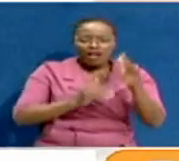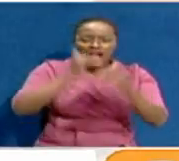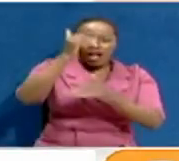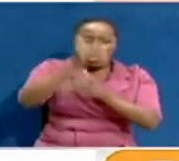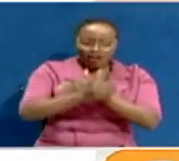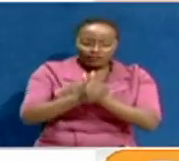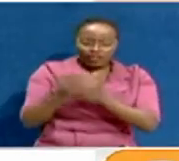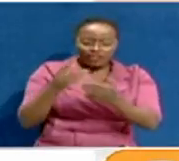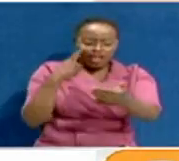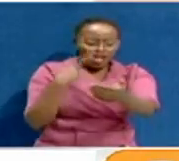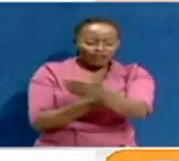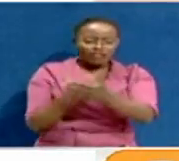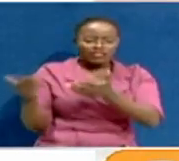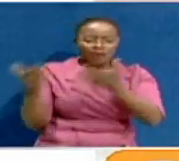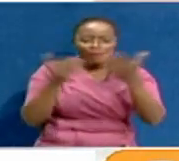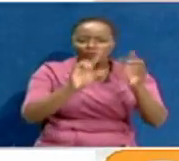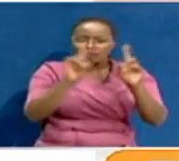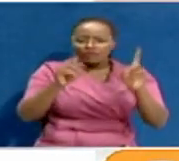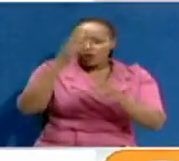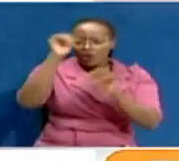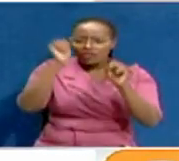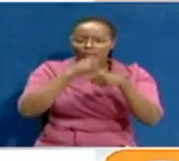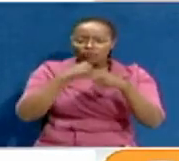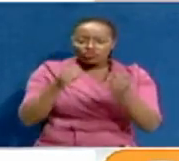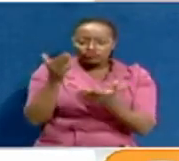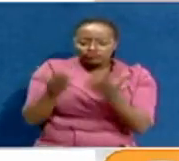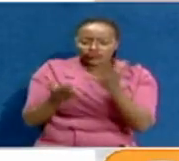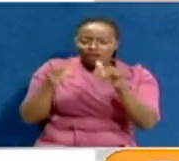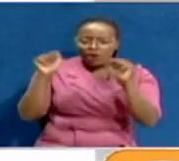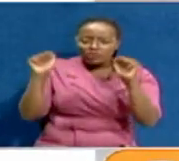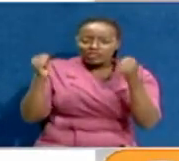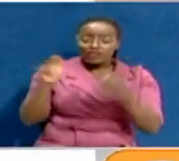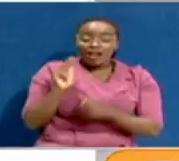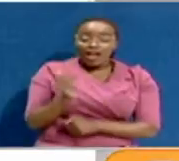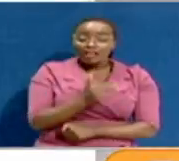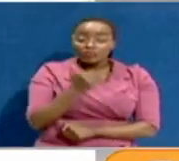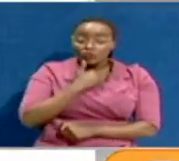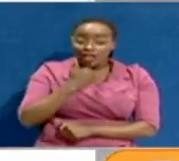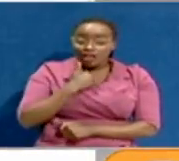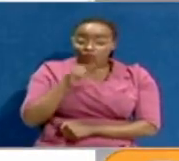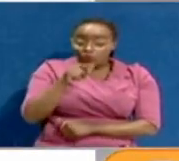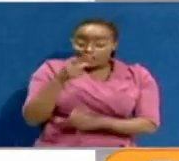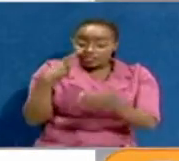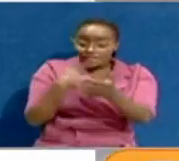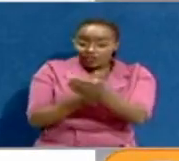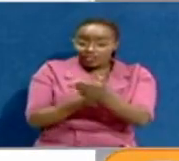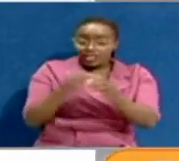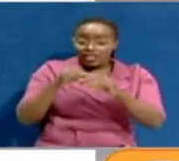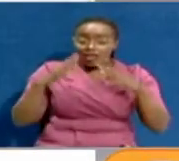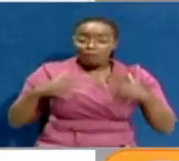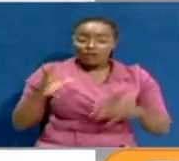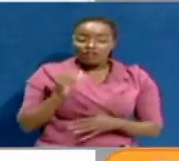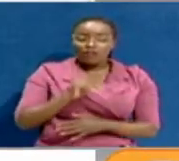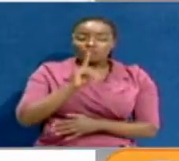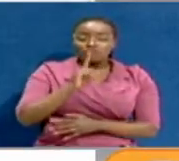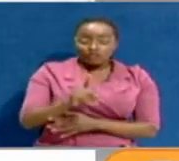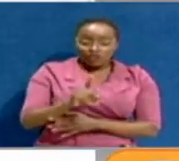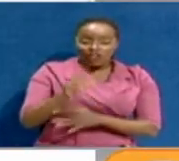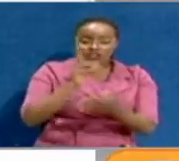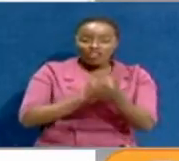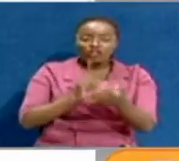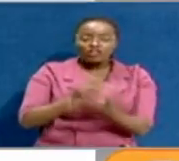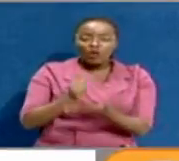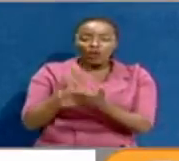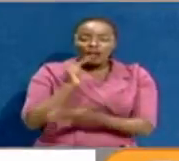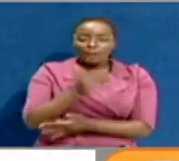the arrival of the vaccine? Why can't they counter-check how safe we are with the said vaccine in our bodies? I'm sure Dr. Aya will help